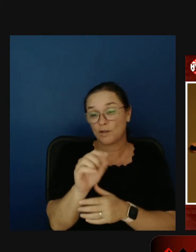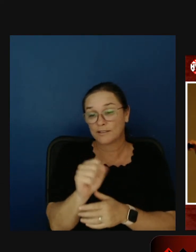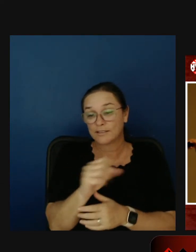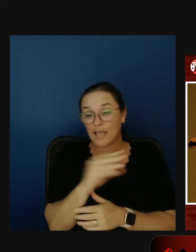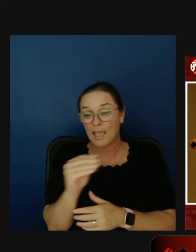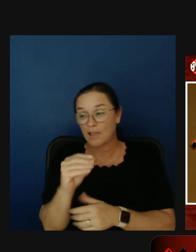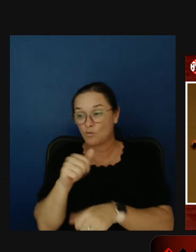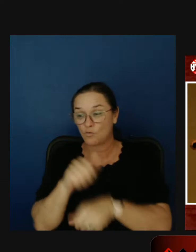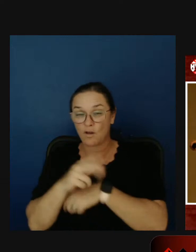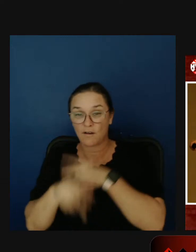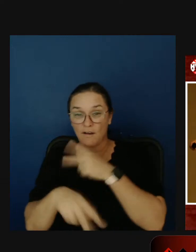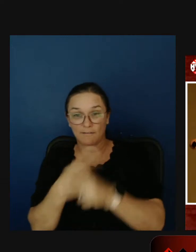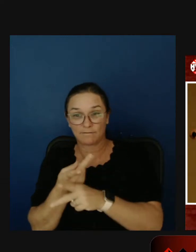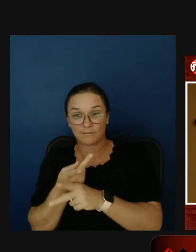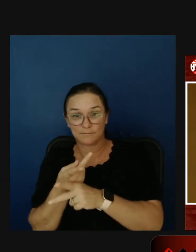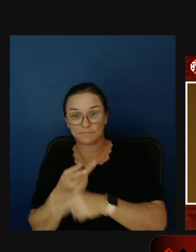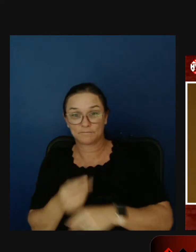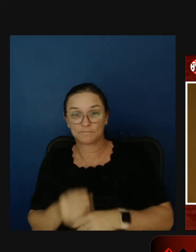mapping.